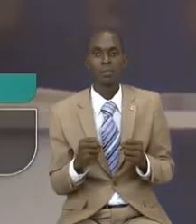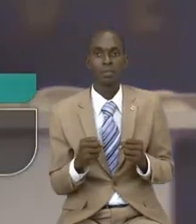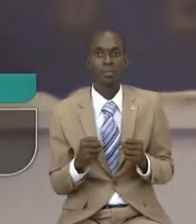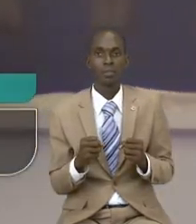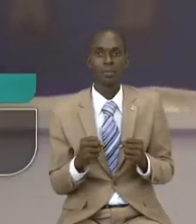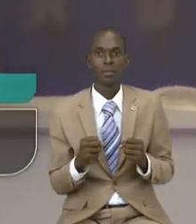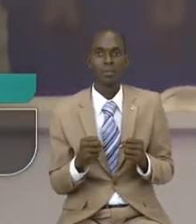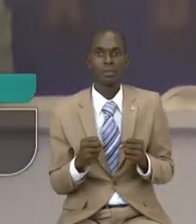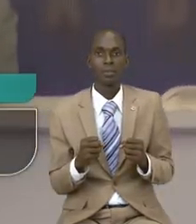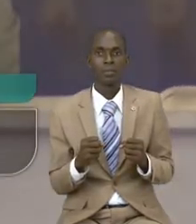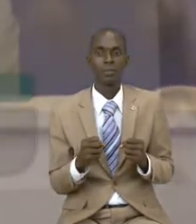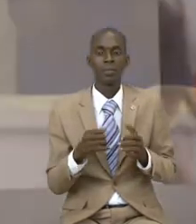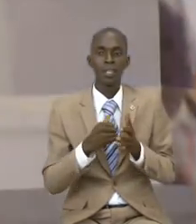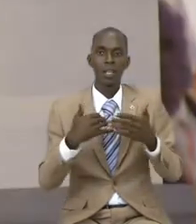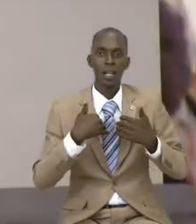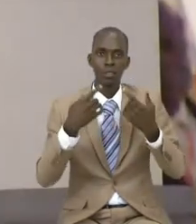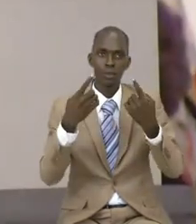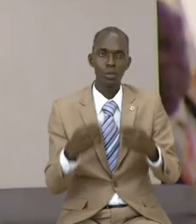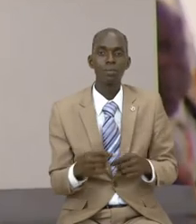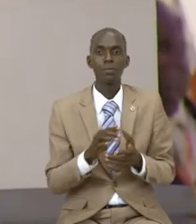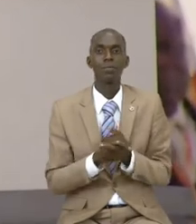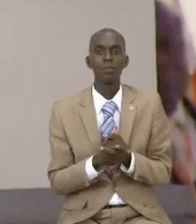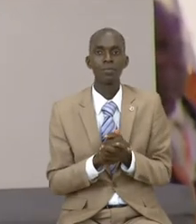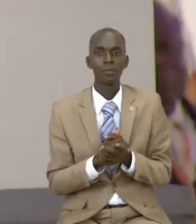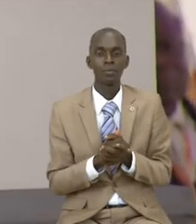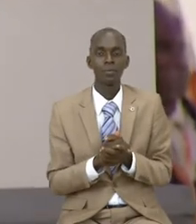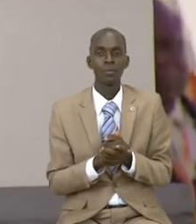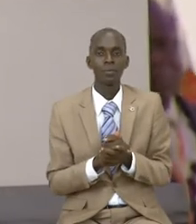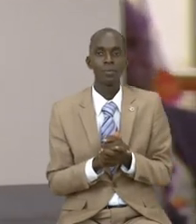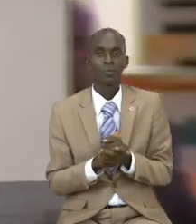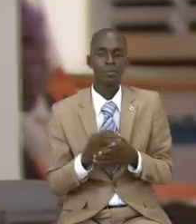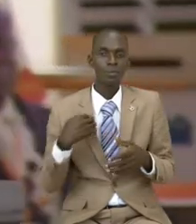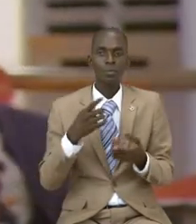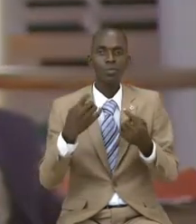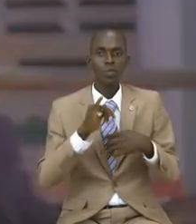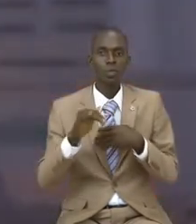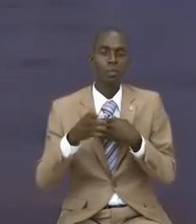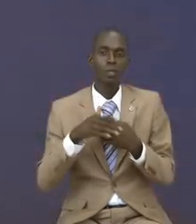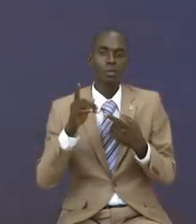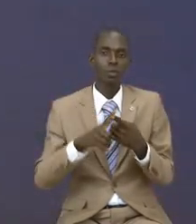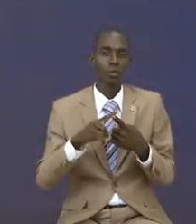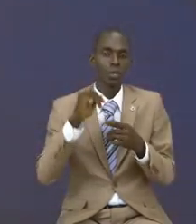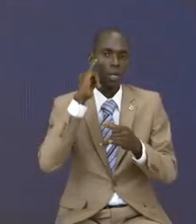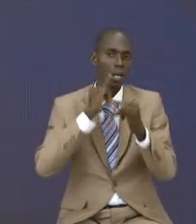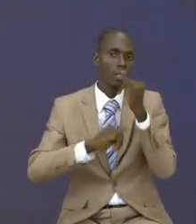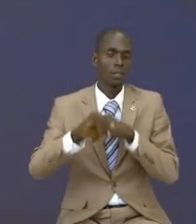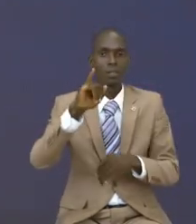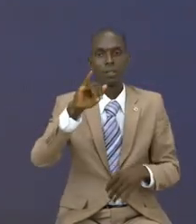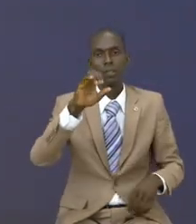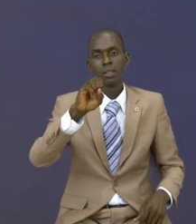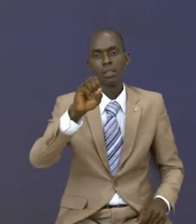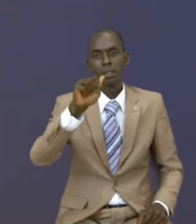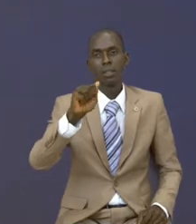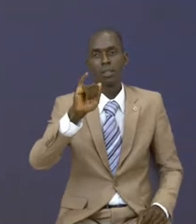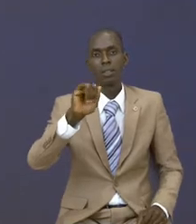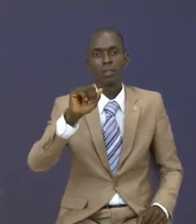empowerment. It has come. We're coming back to Isaiah chapter